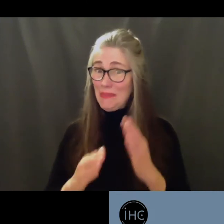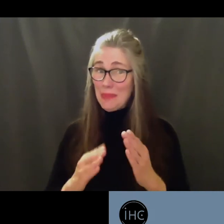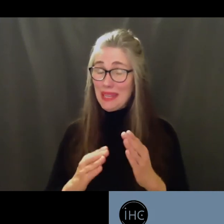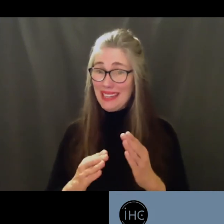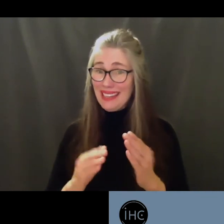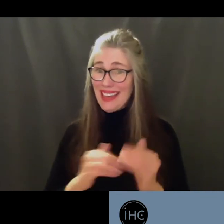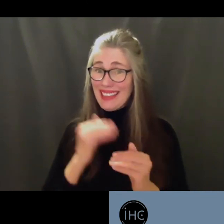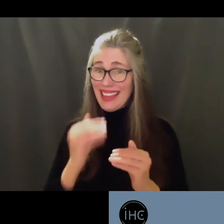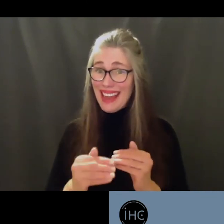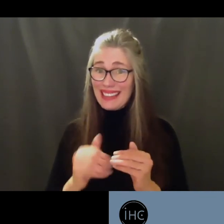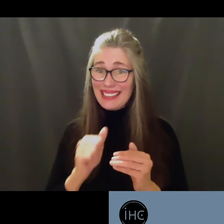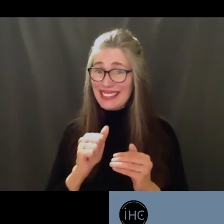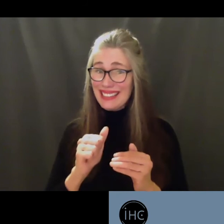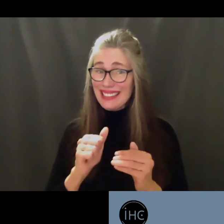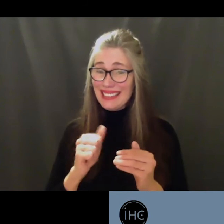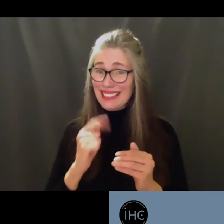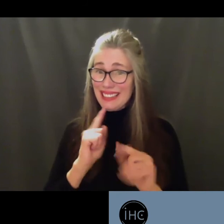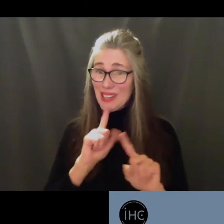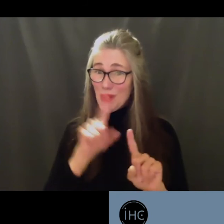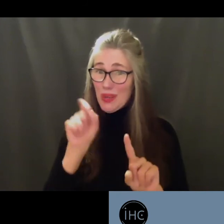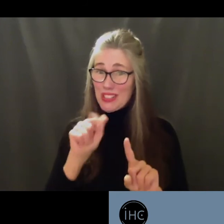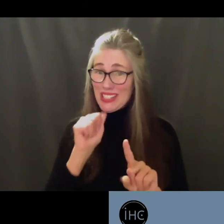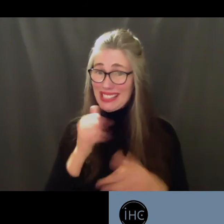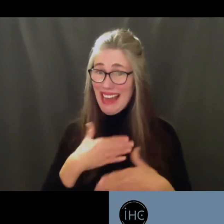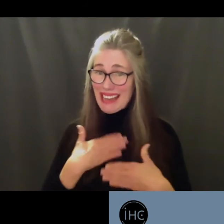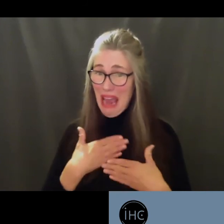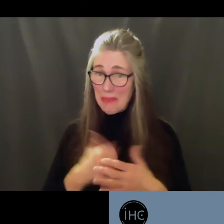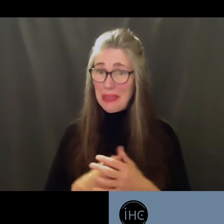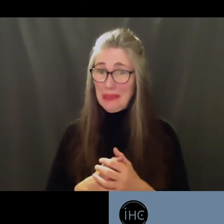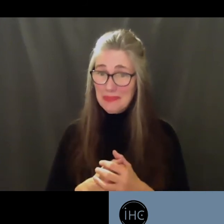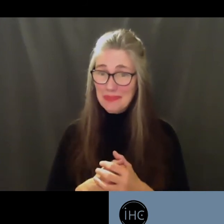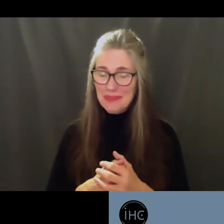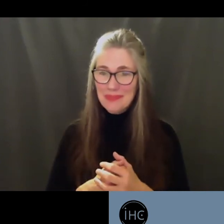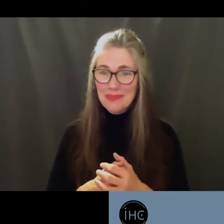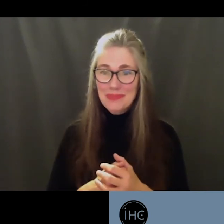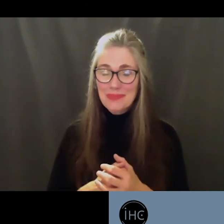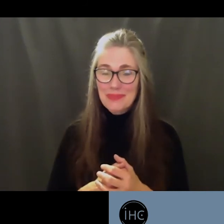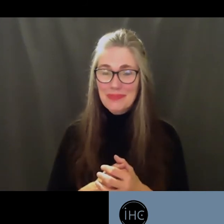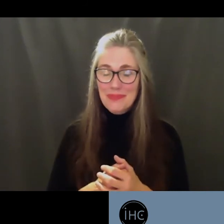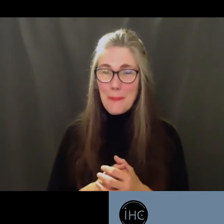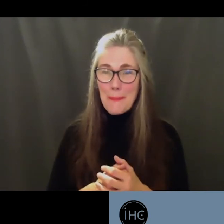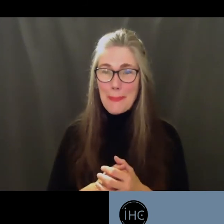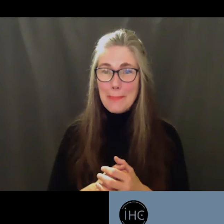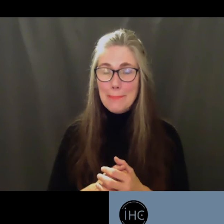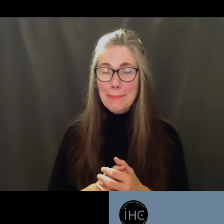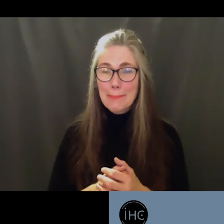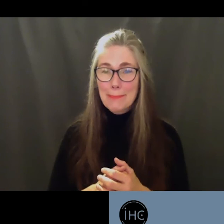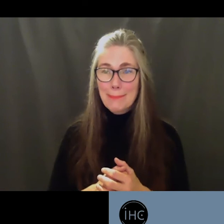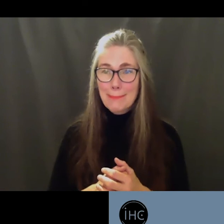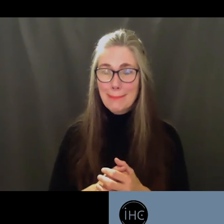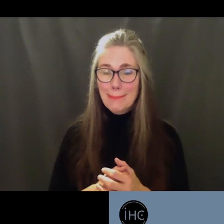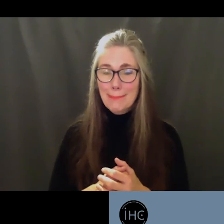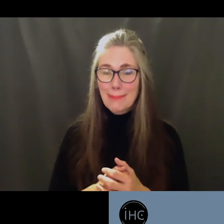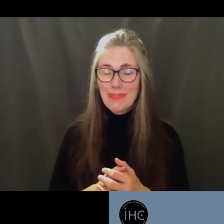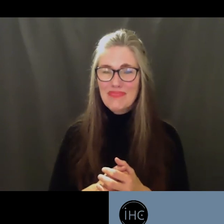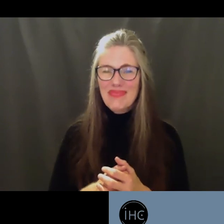that's my that's fine. You can't stay in happiness too long. But here's a I think the valence is neutral